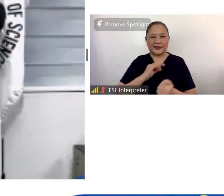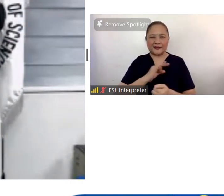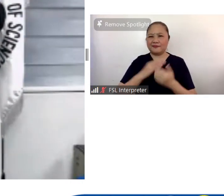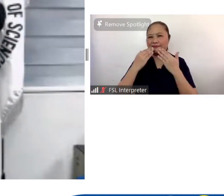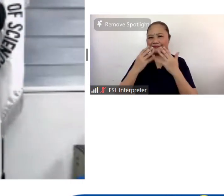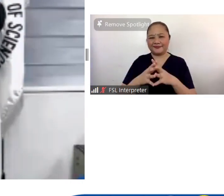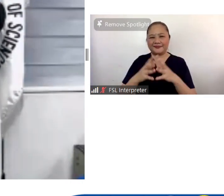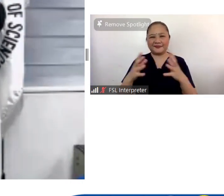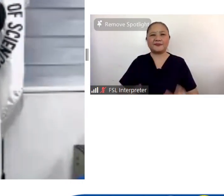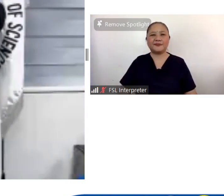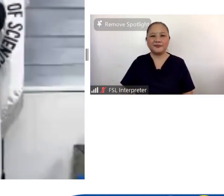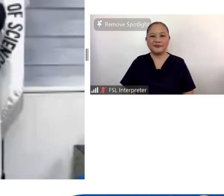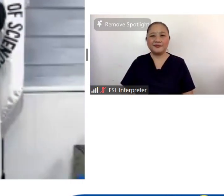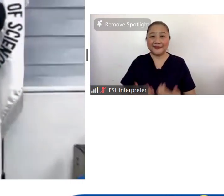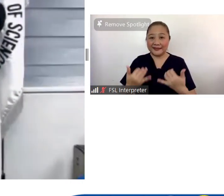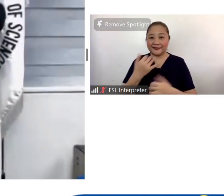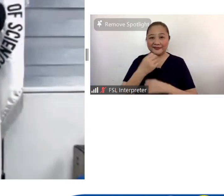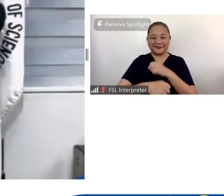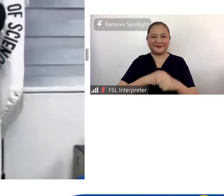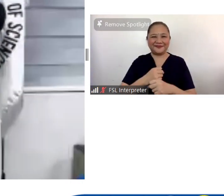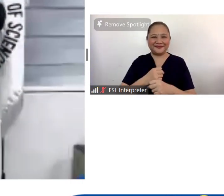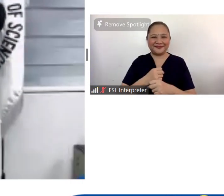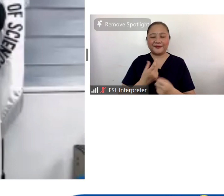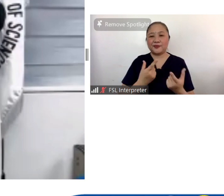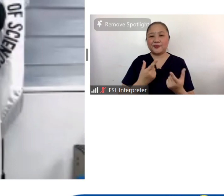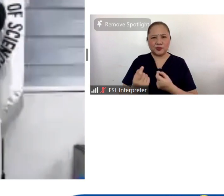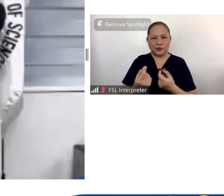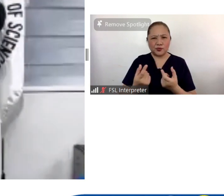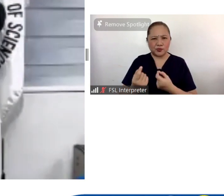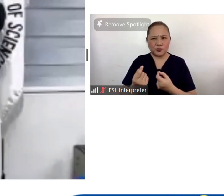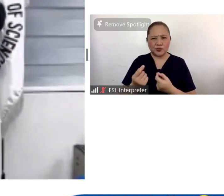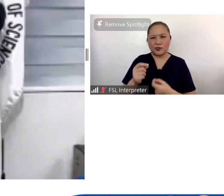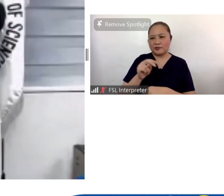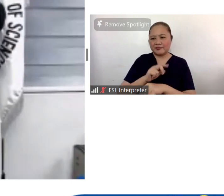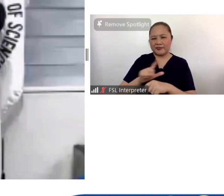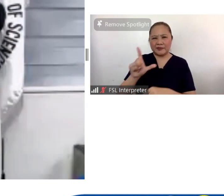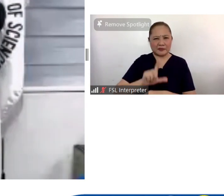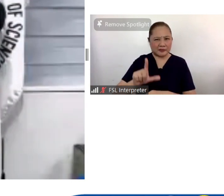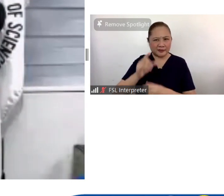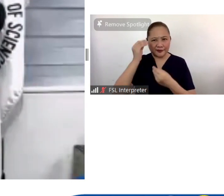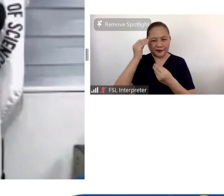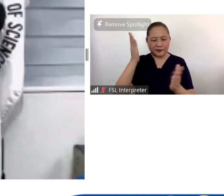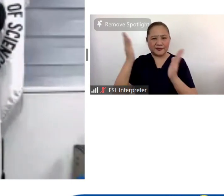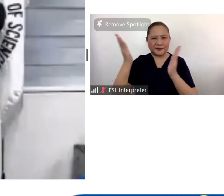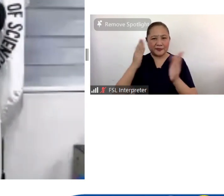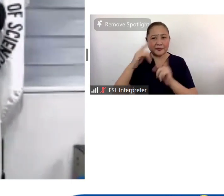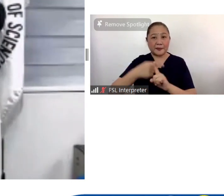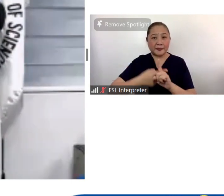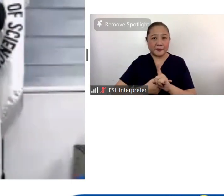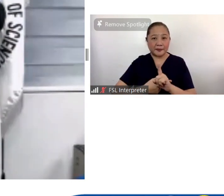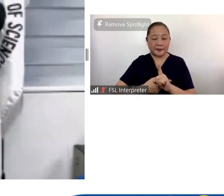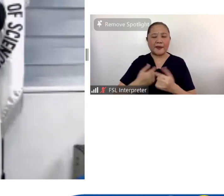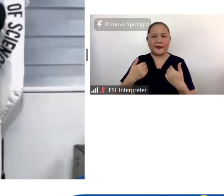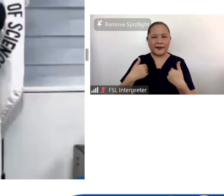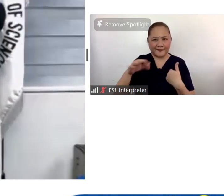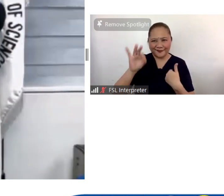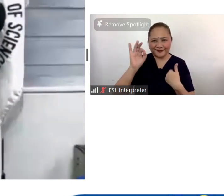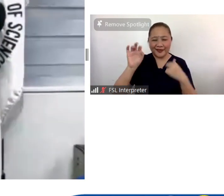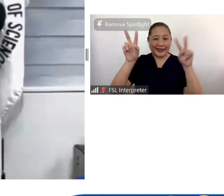year, the annual holding of the Library and Information Services Month has chosen for its overall